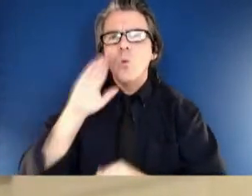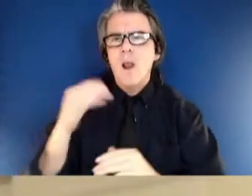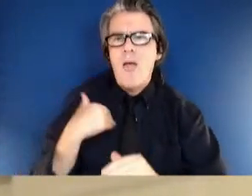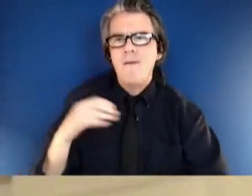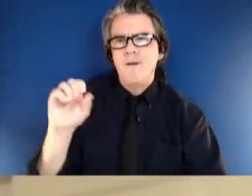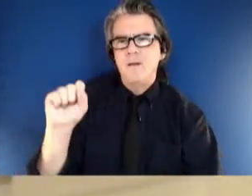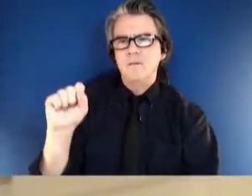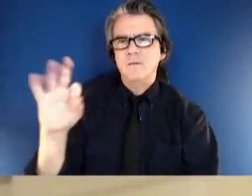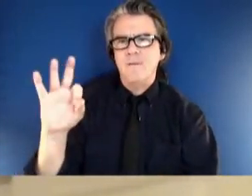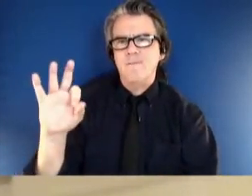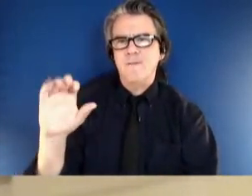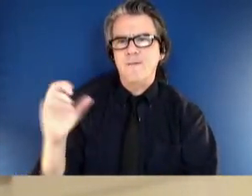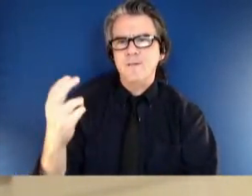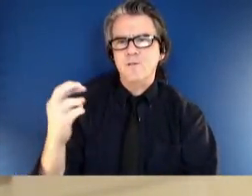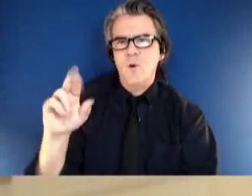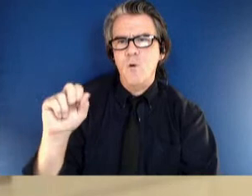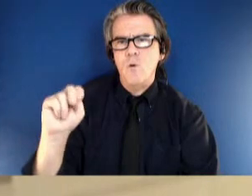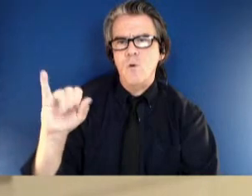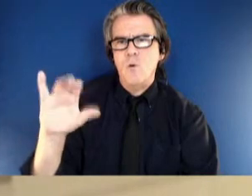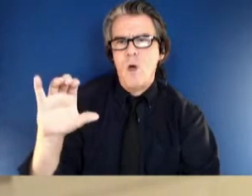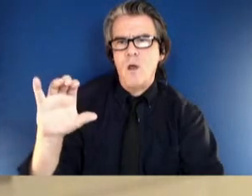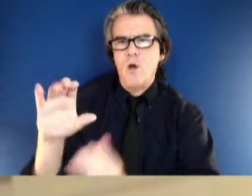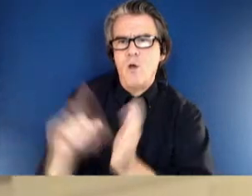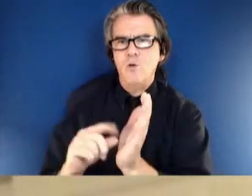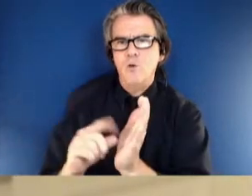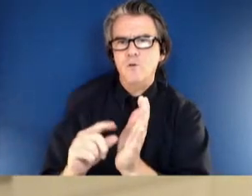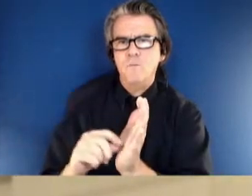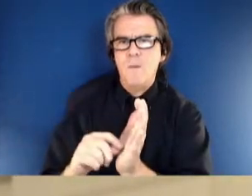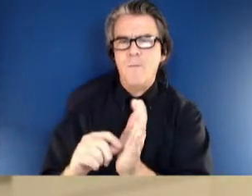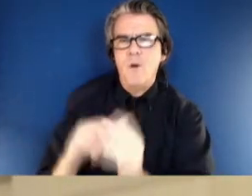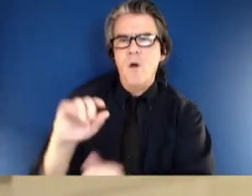Francisco Chronicle and JD Morris. JD, are you on the phone?